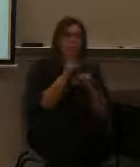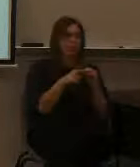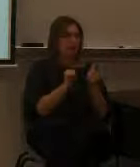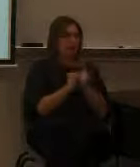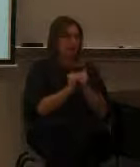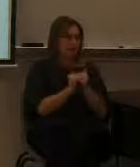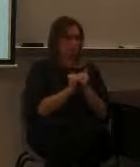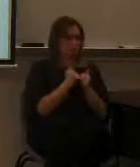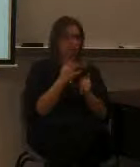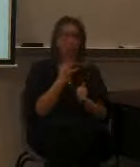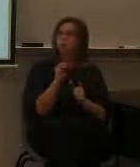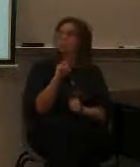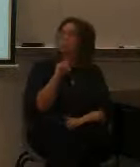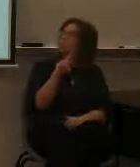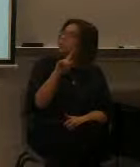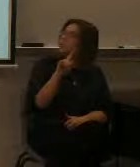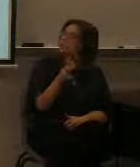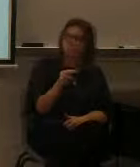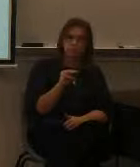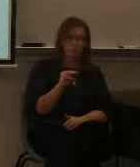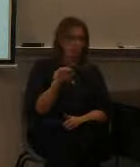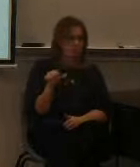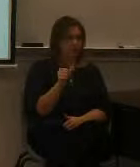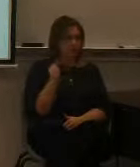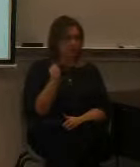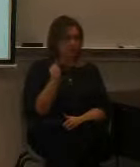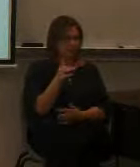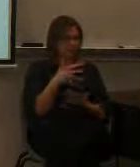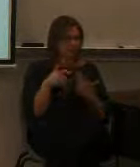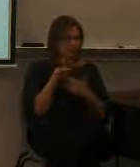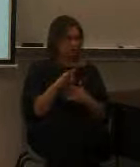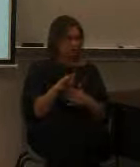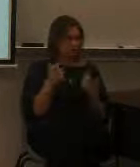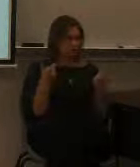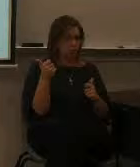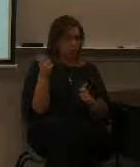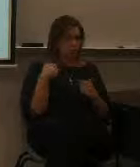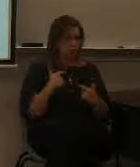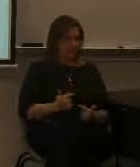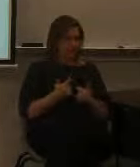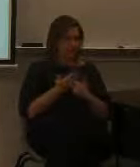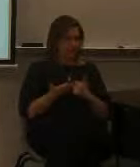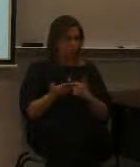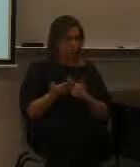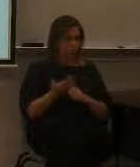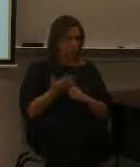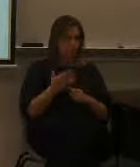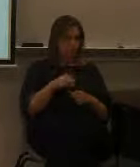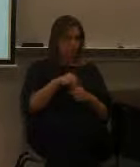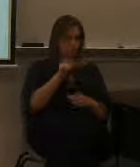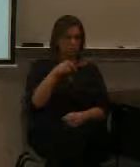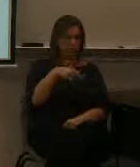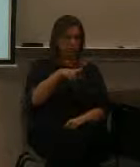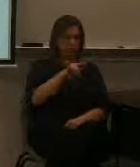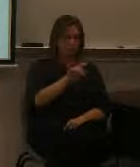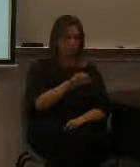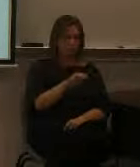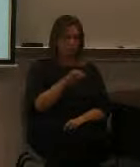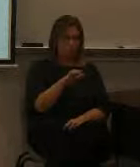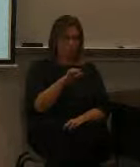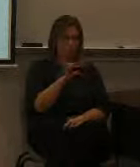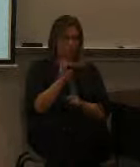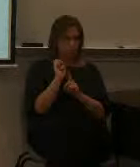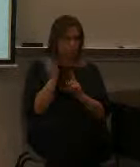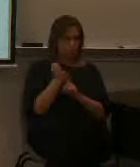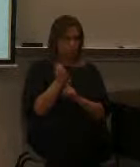competition and mutualism and other interactions of larger organisms in aquatic environments.